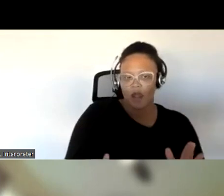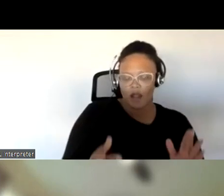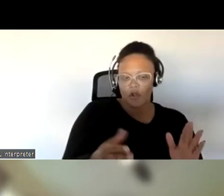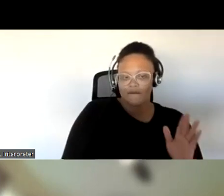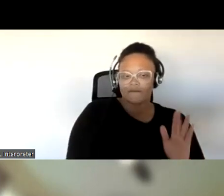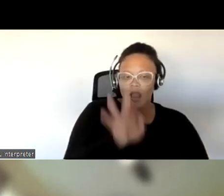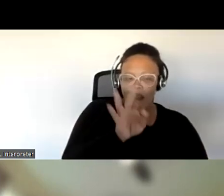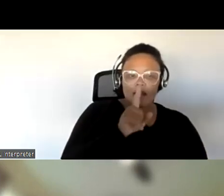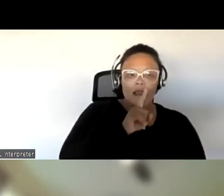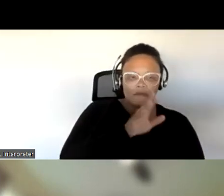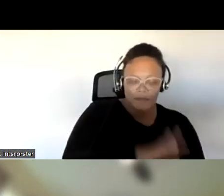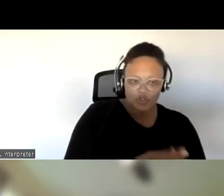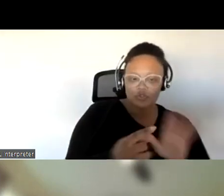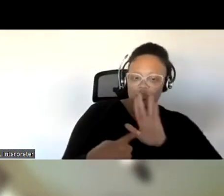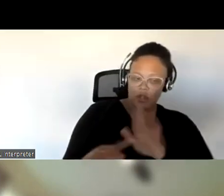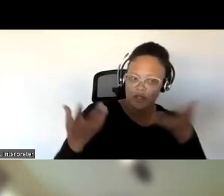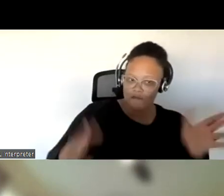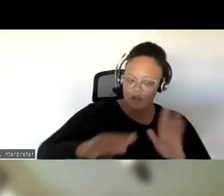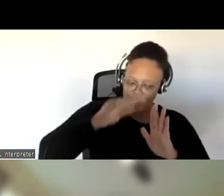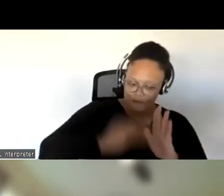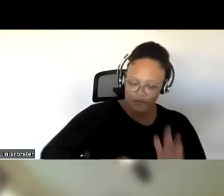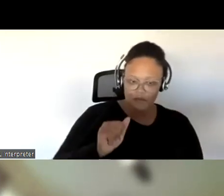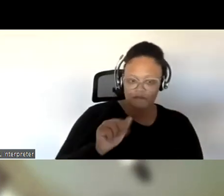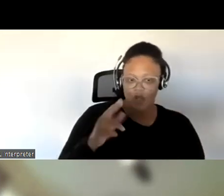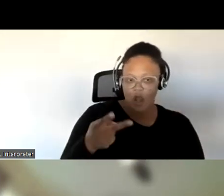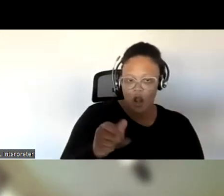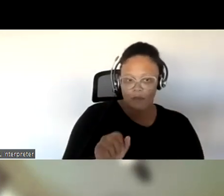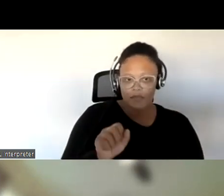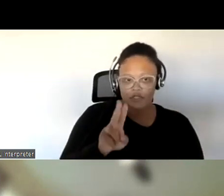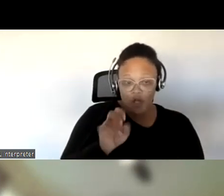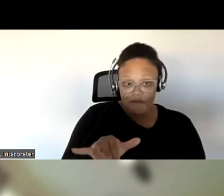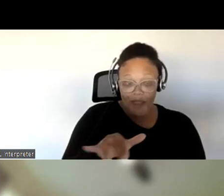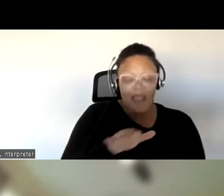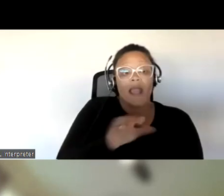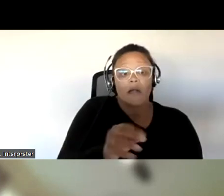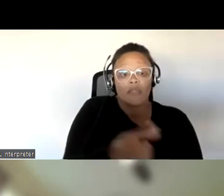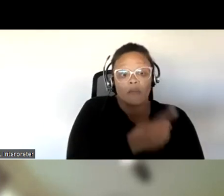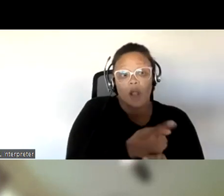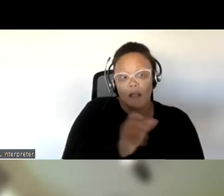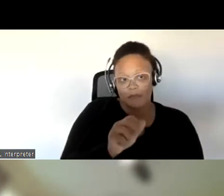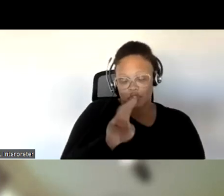confirmation that they filled out the ARPA survey and the proper one by June 1st?